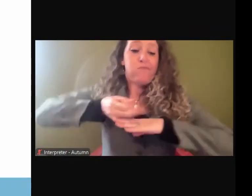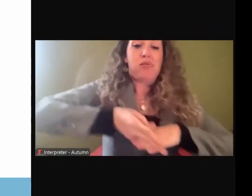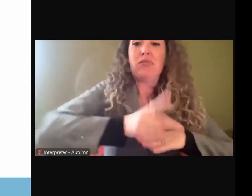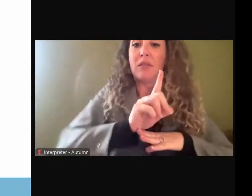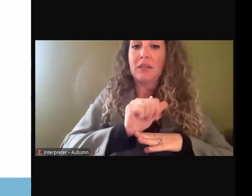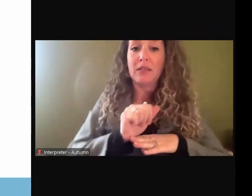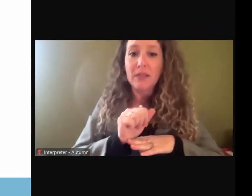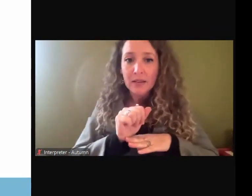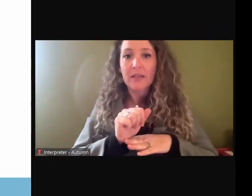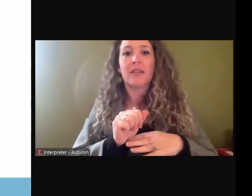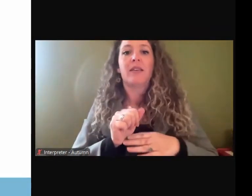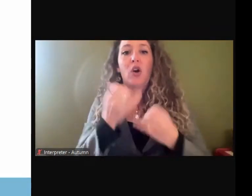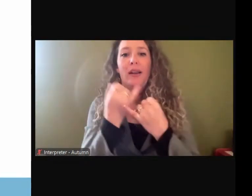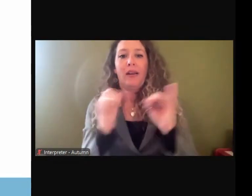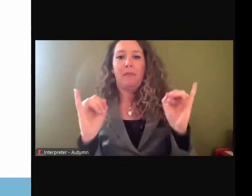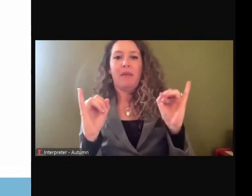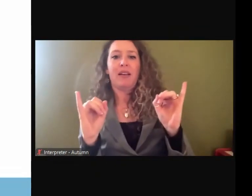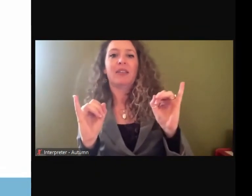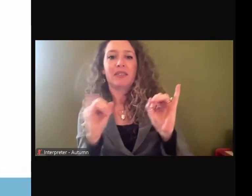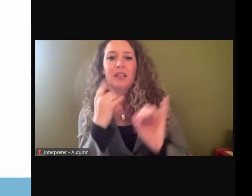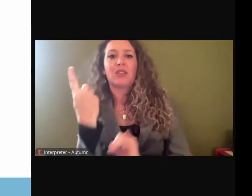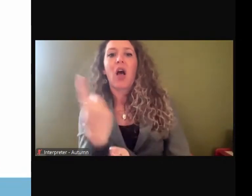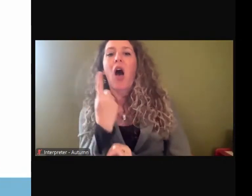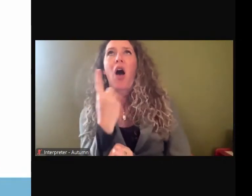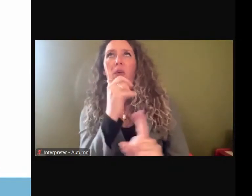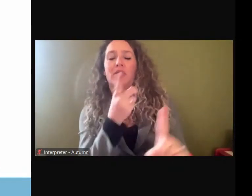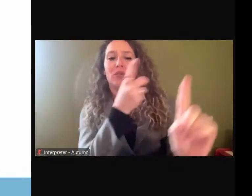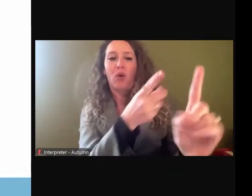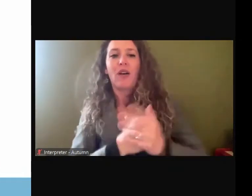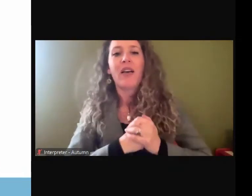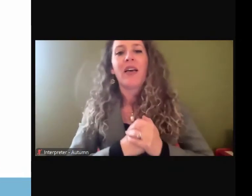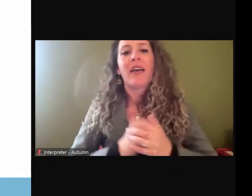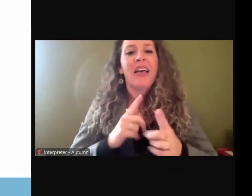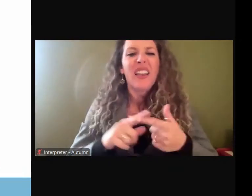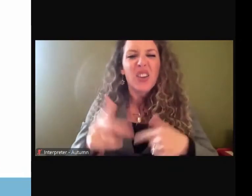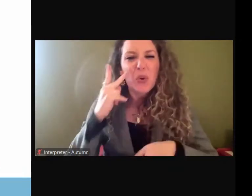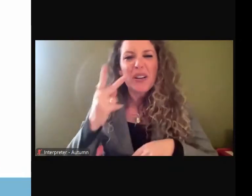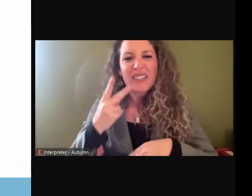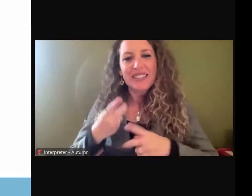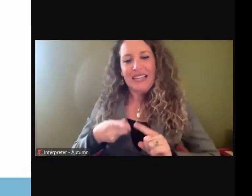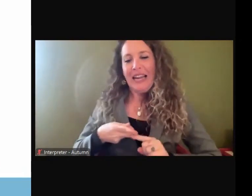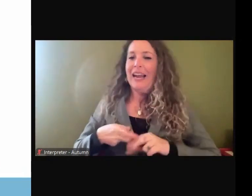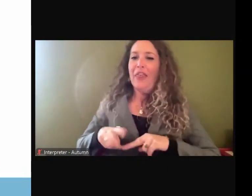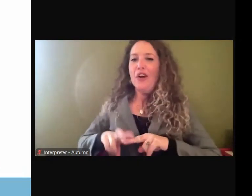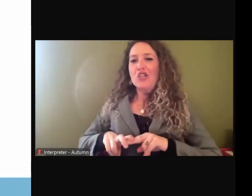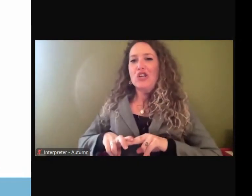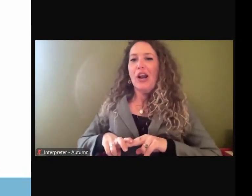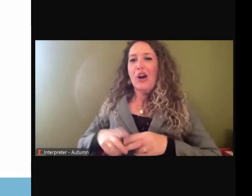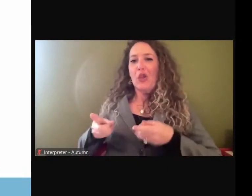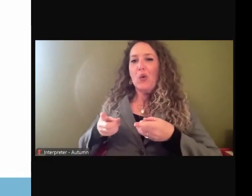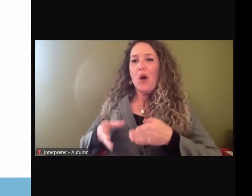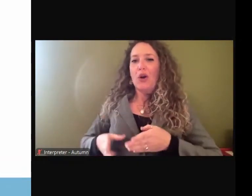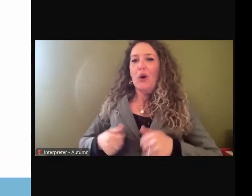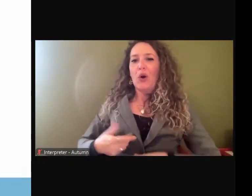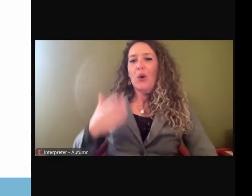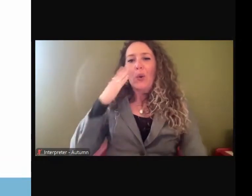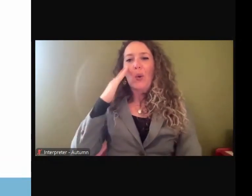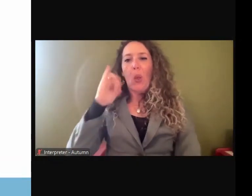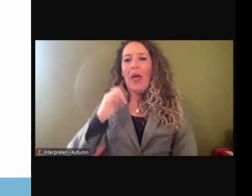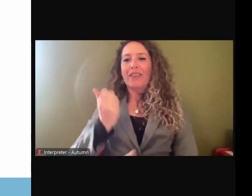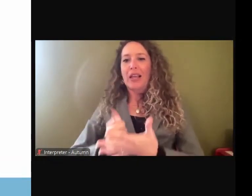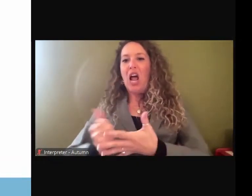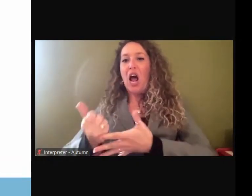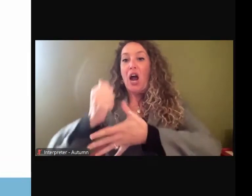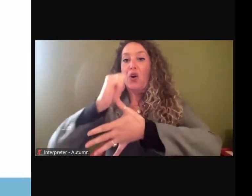have the director's chair there, which is labeled with some AI gobbledygook, but we talked about the director's chair being kind of like that